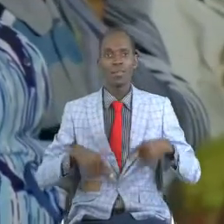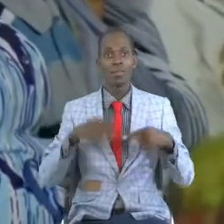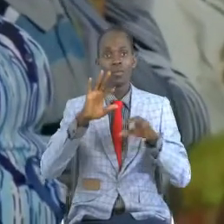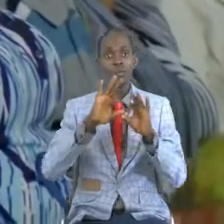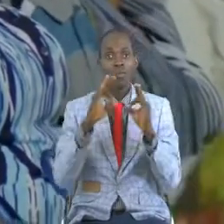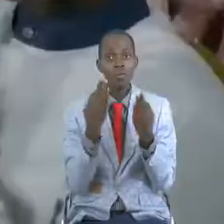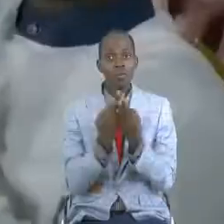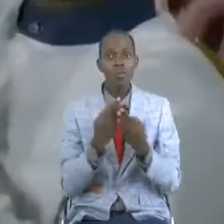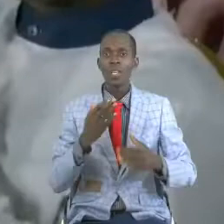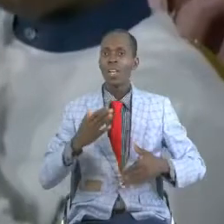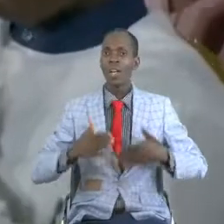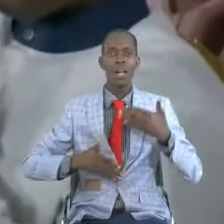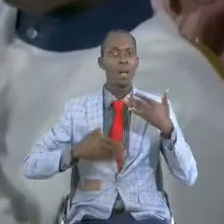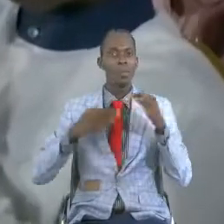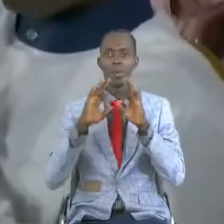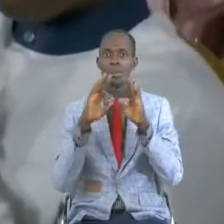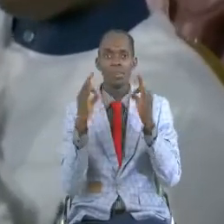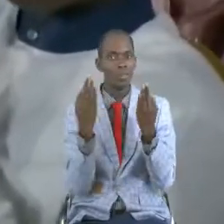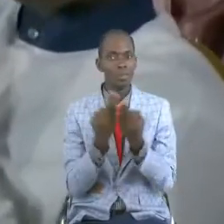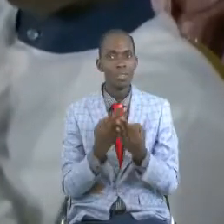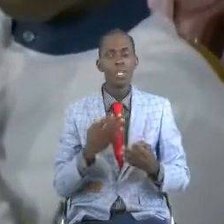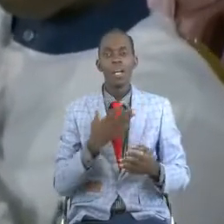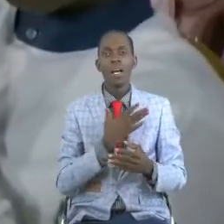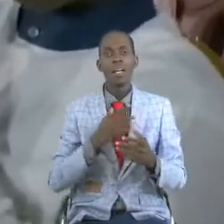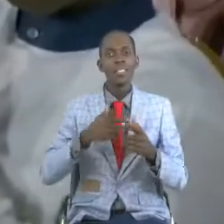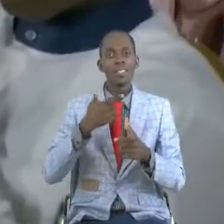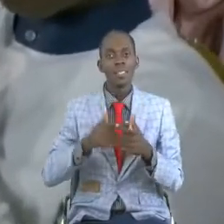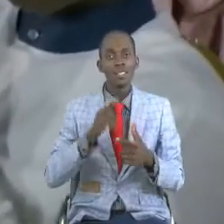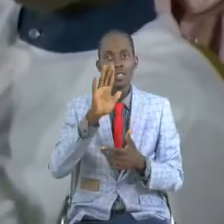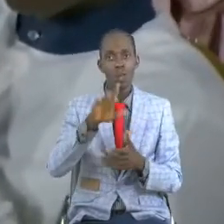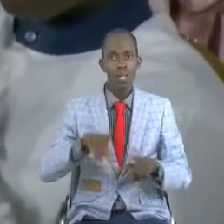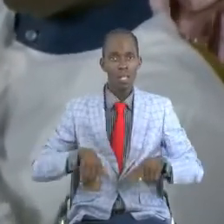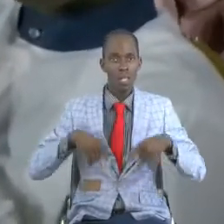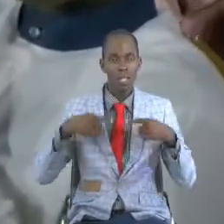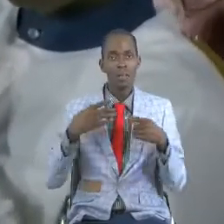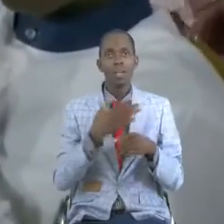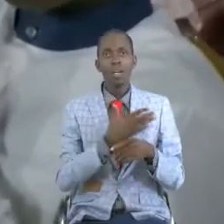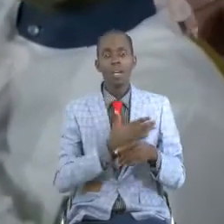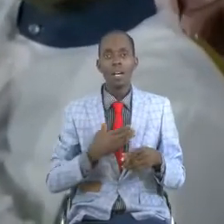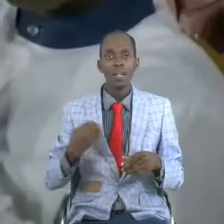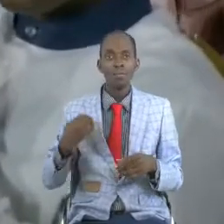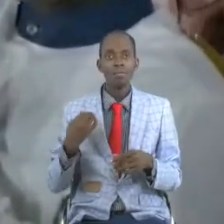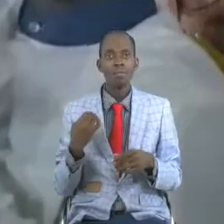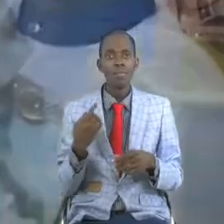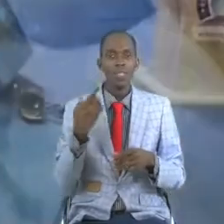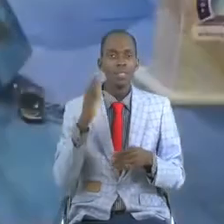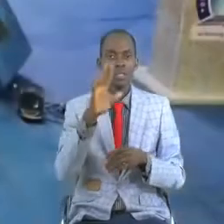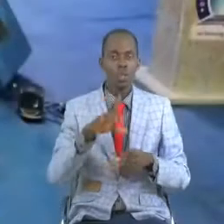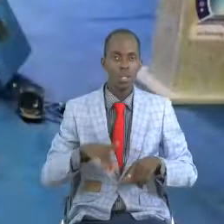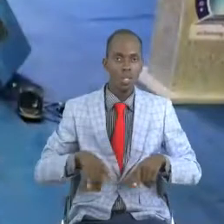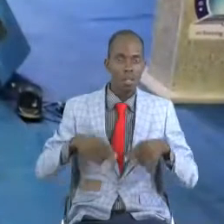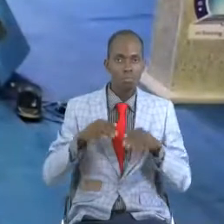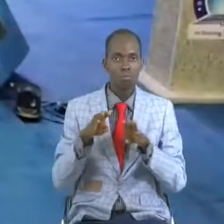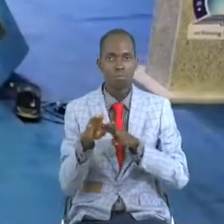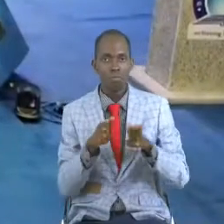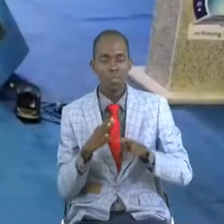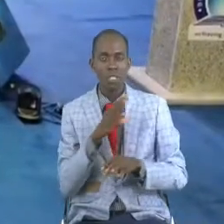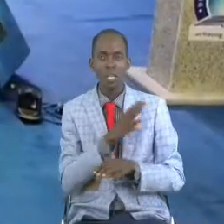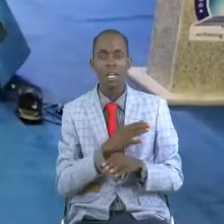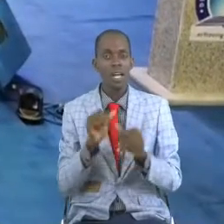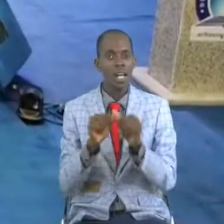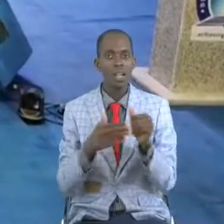a happy family and then your life and your life view and your lifestyle everything will